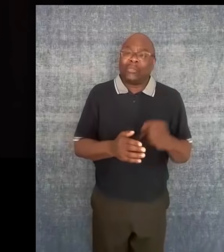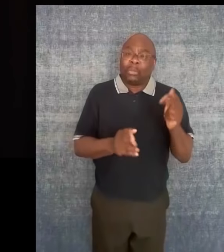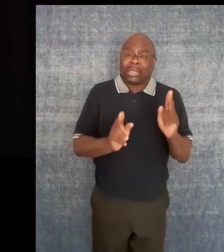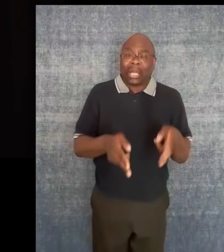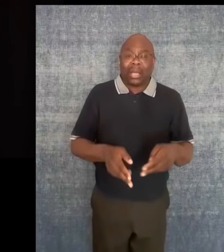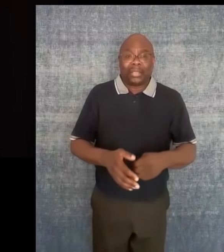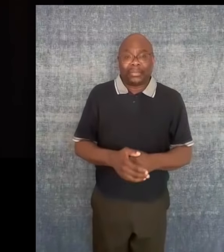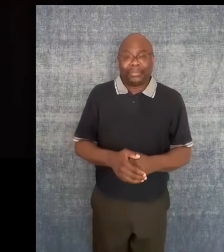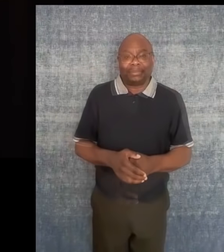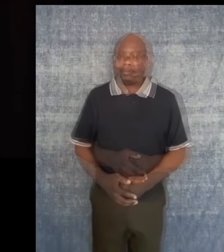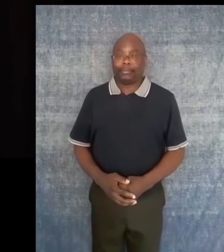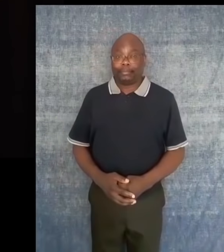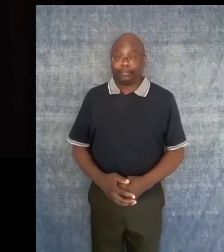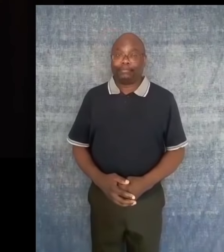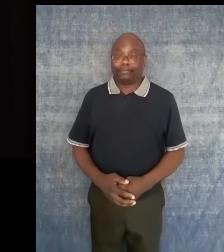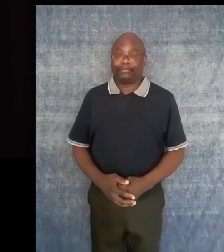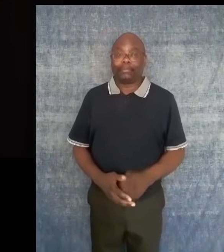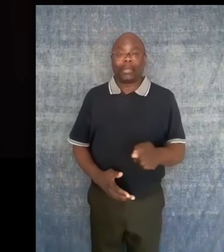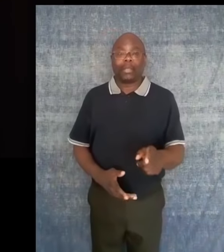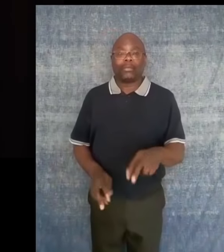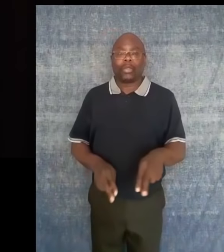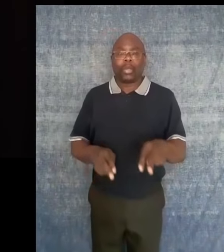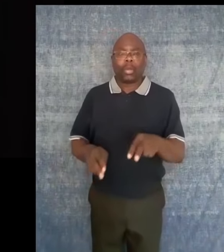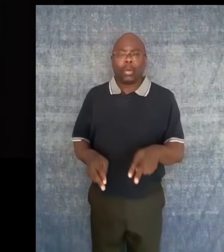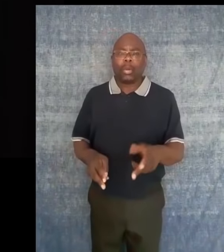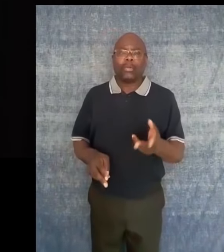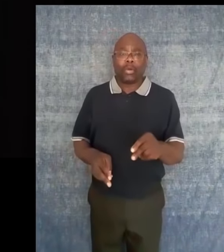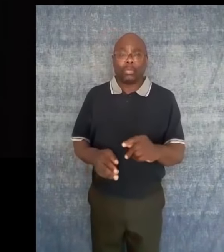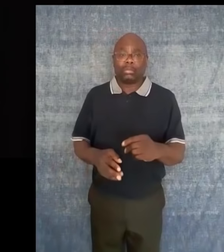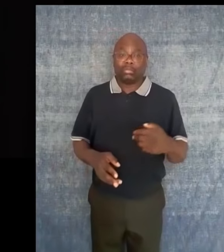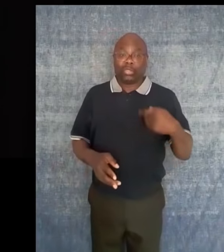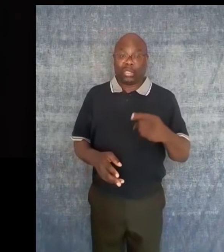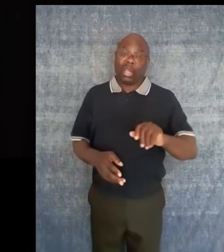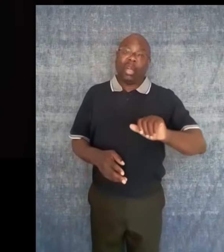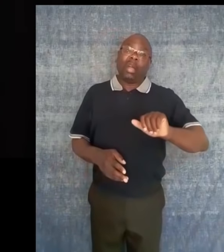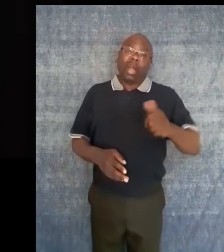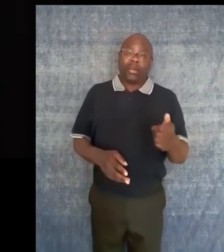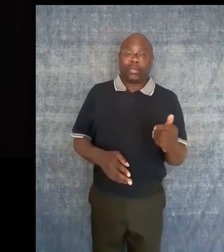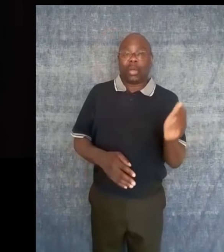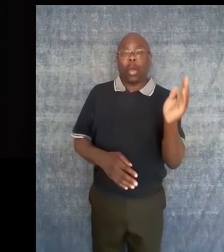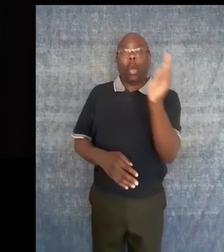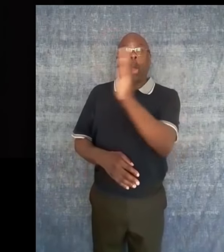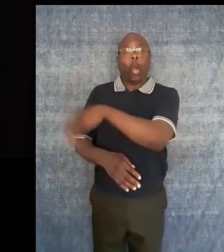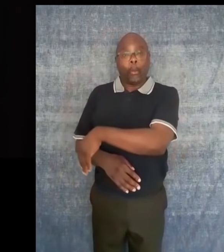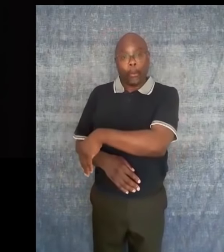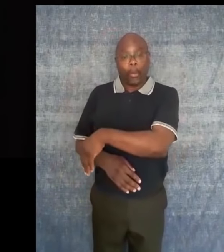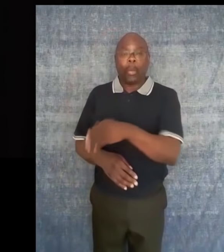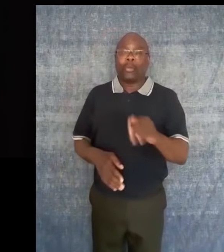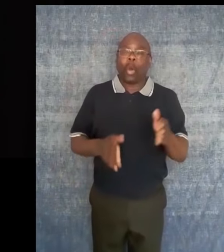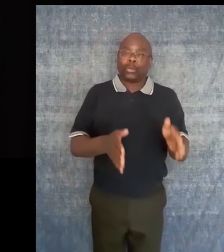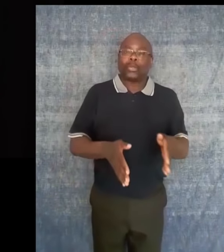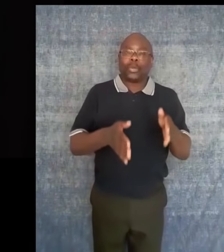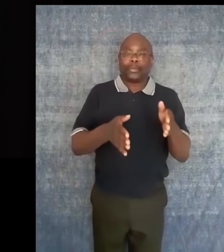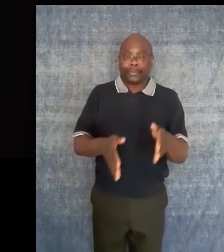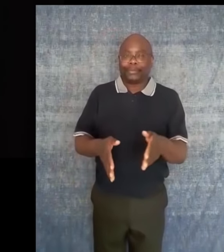point he thought he was going to die. And this video now is taken from just shortly after he was dismissed home from